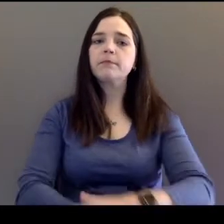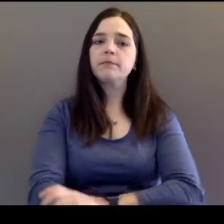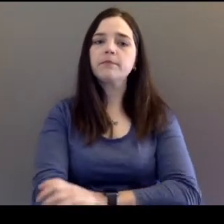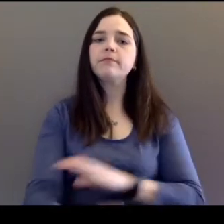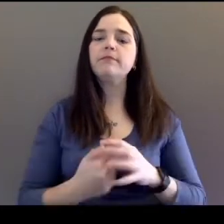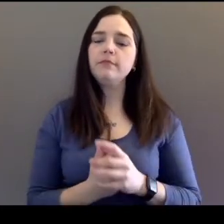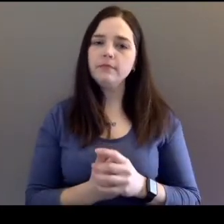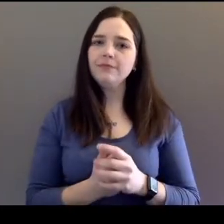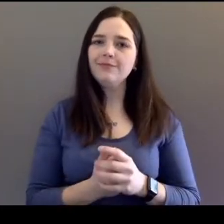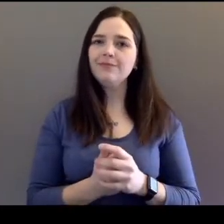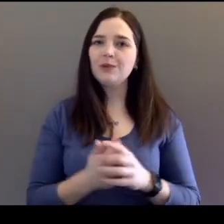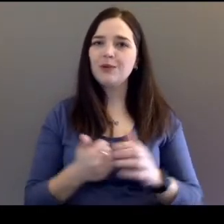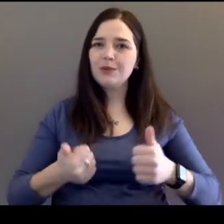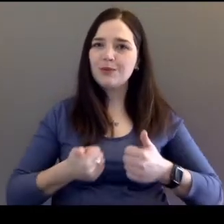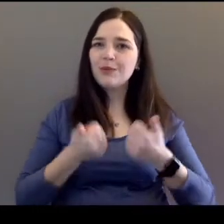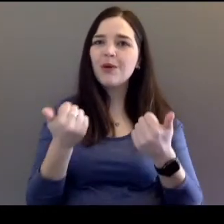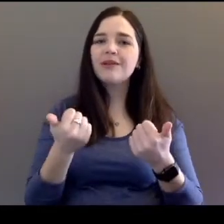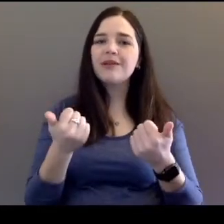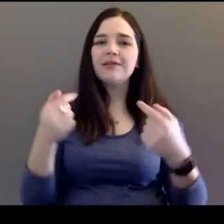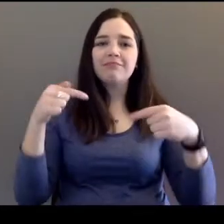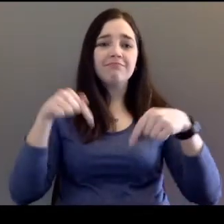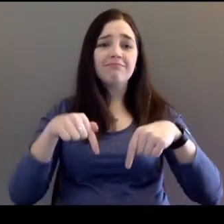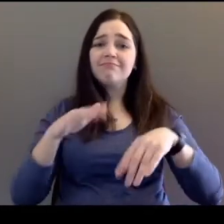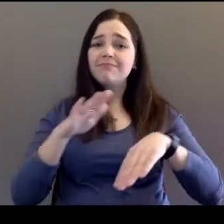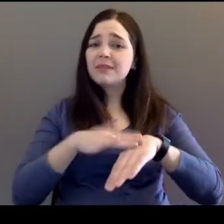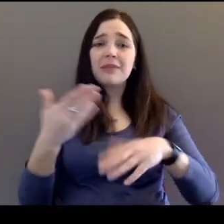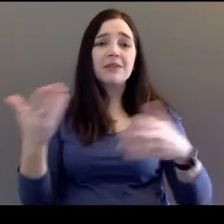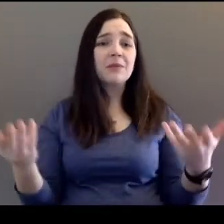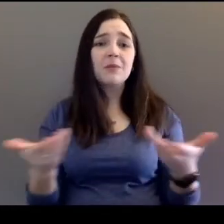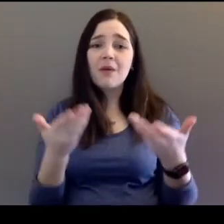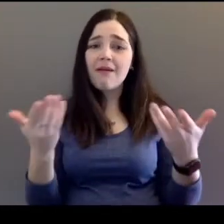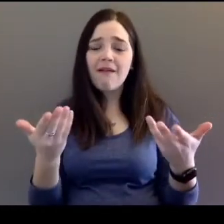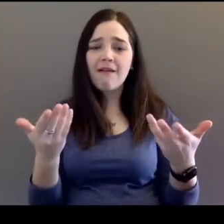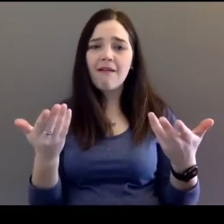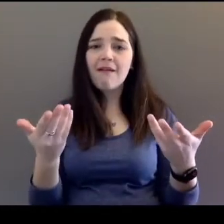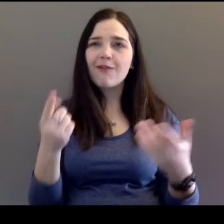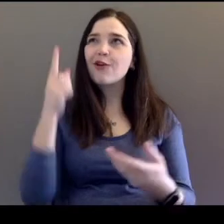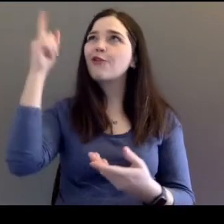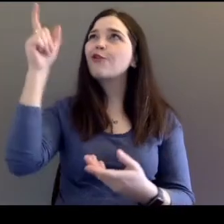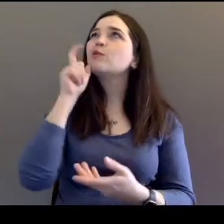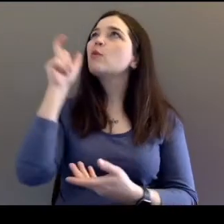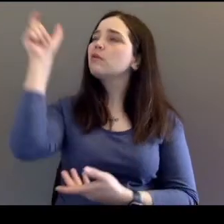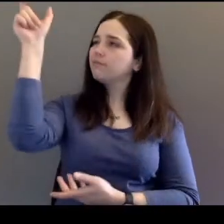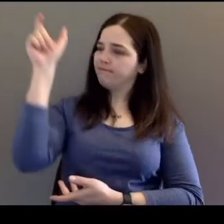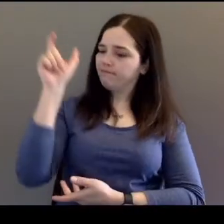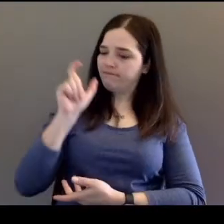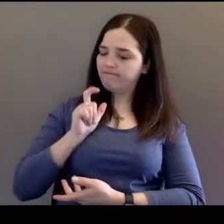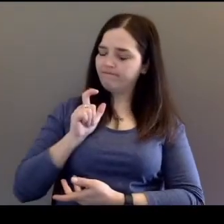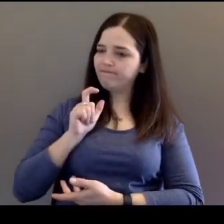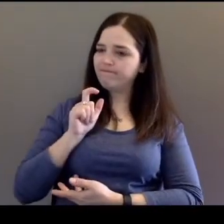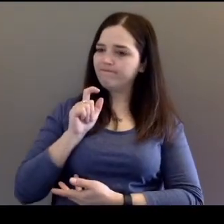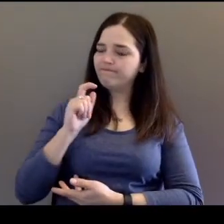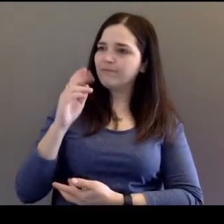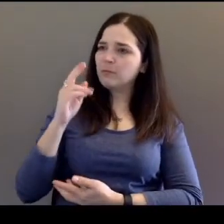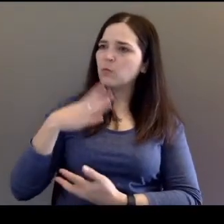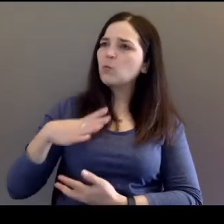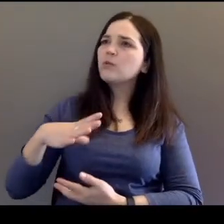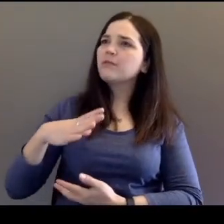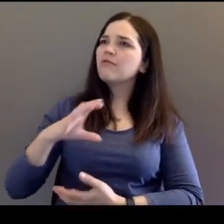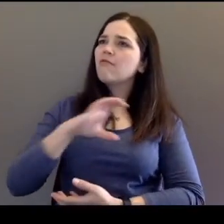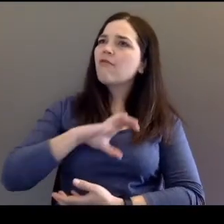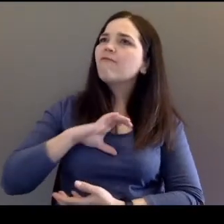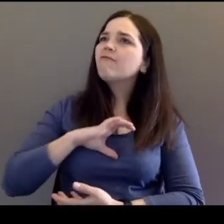So we come this morning, wherever we are, to God's Word, looking for inspiration and looking for